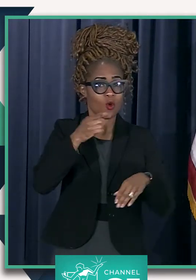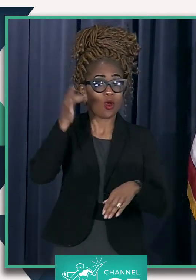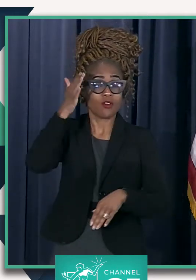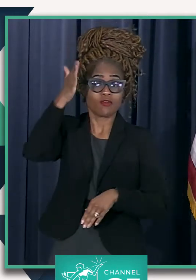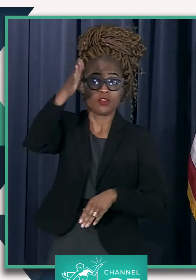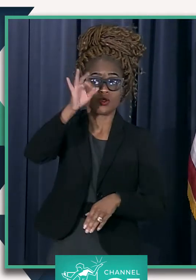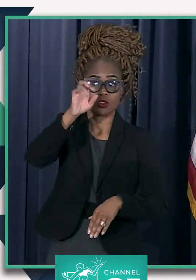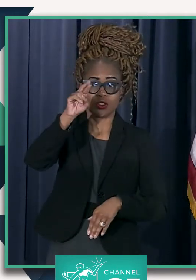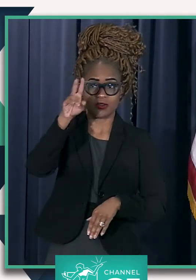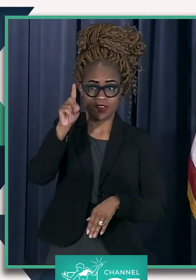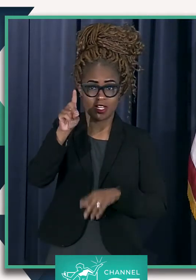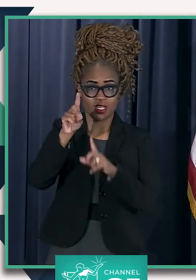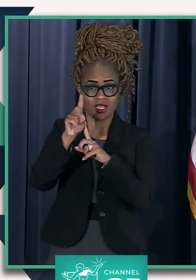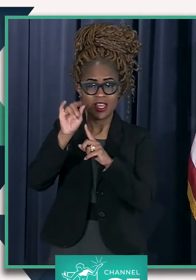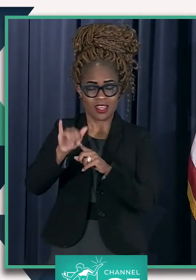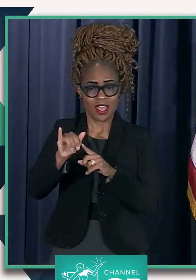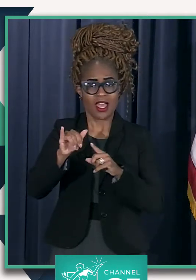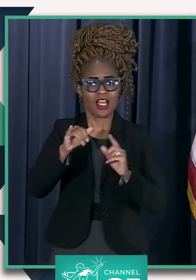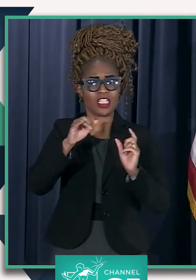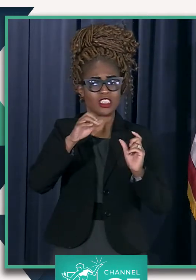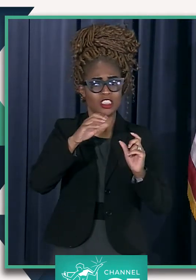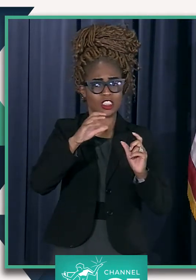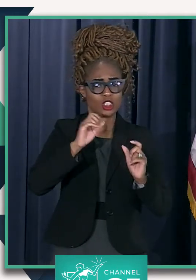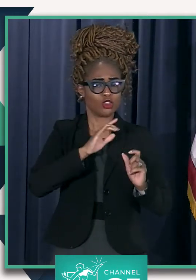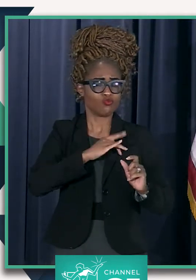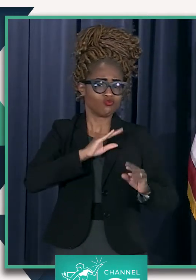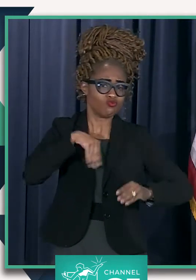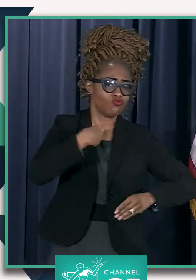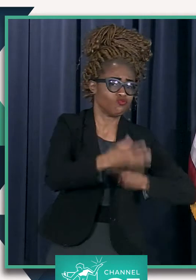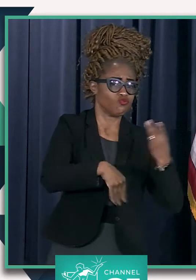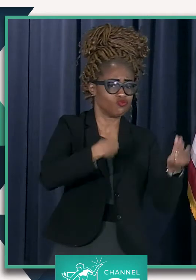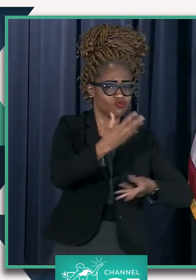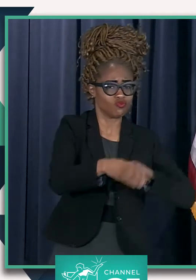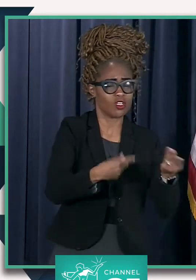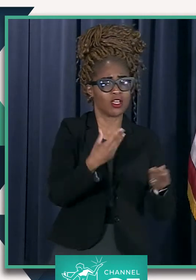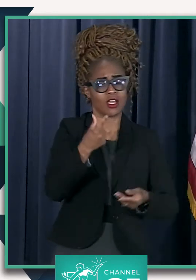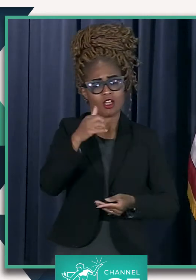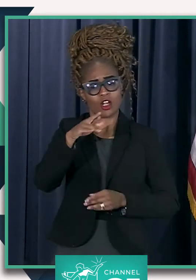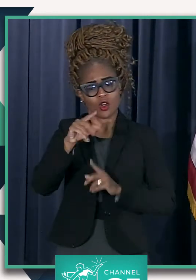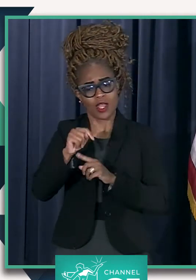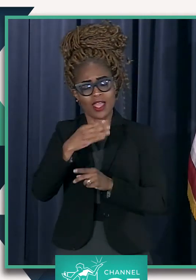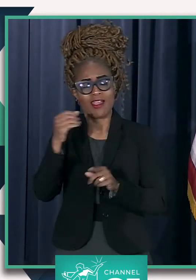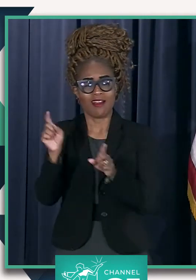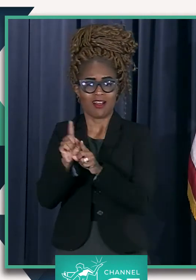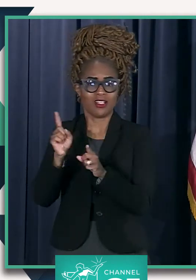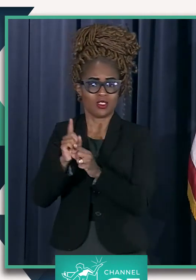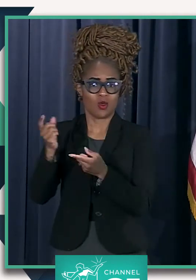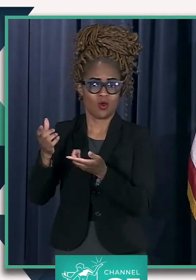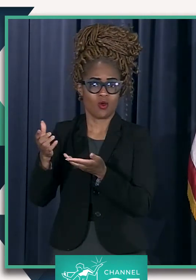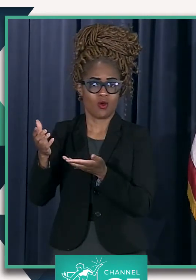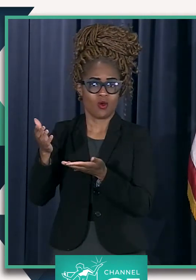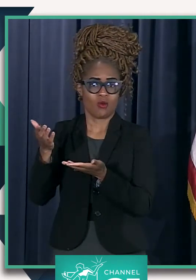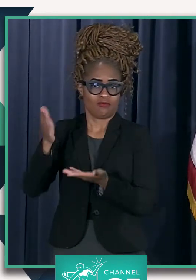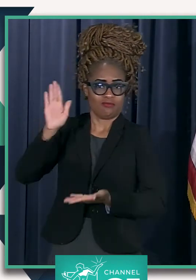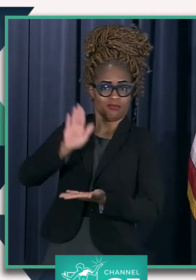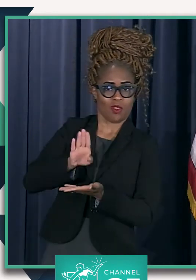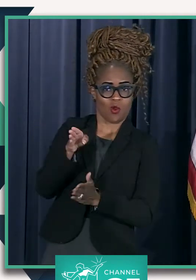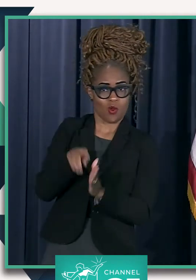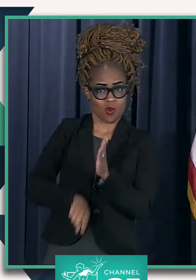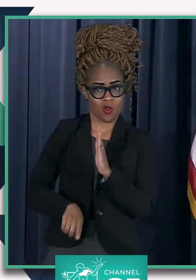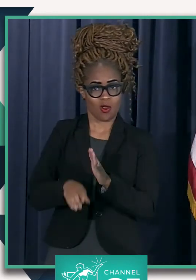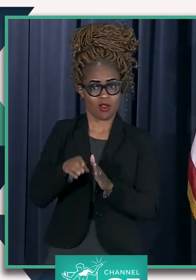as the mayor said, of both philanthropic grant capital as well as low-cost lending to preserve more